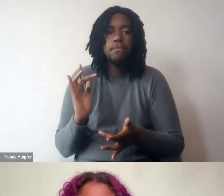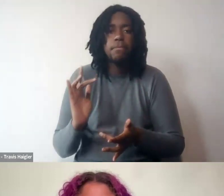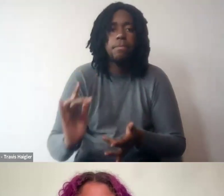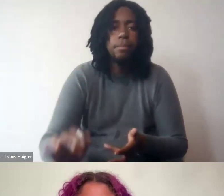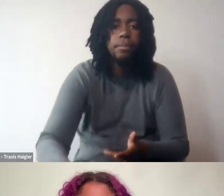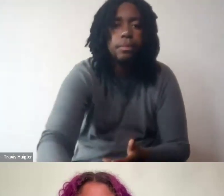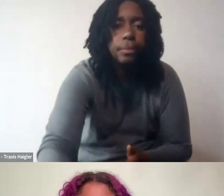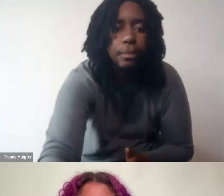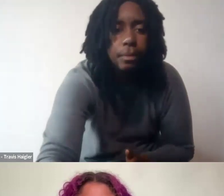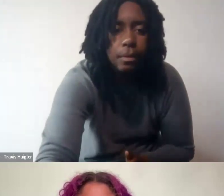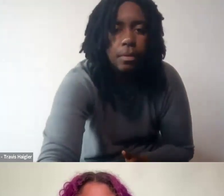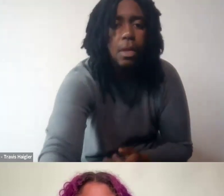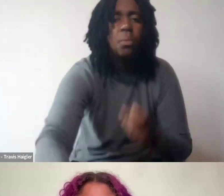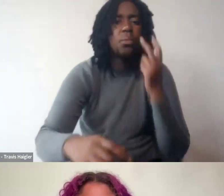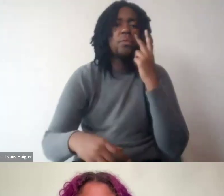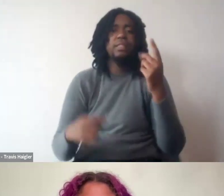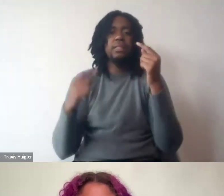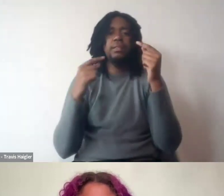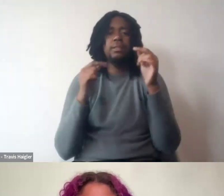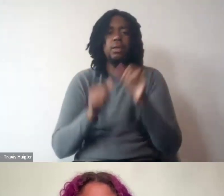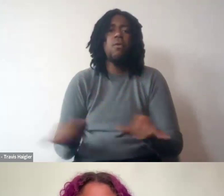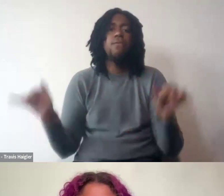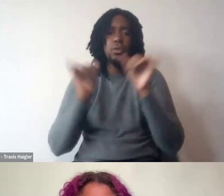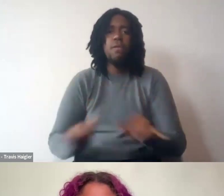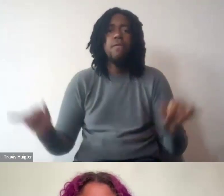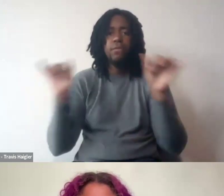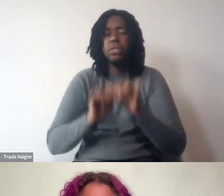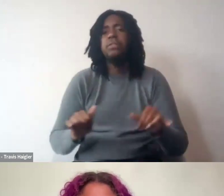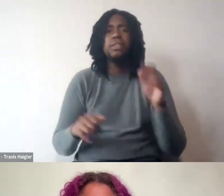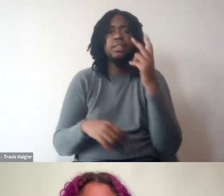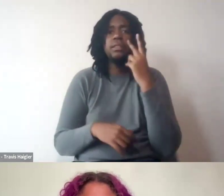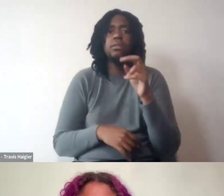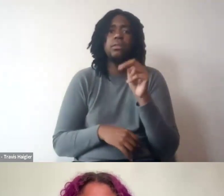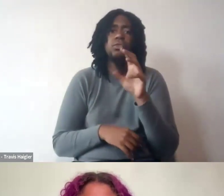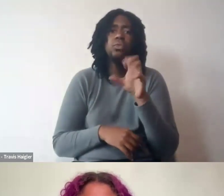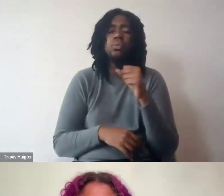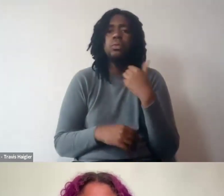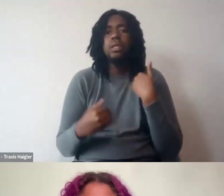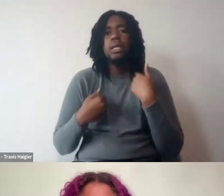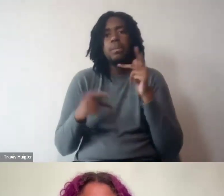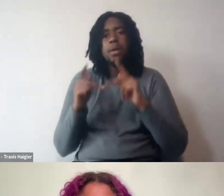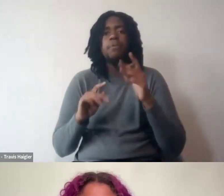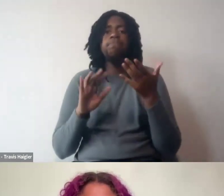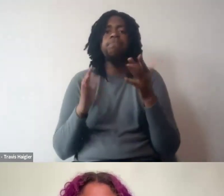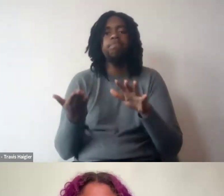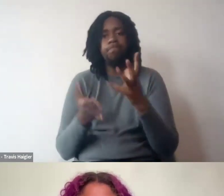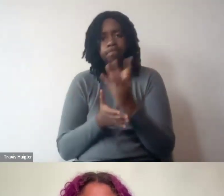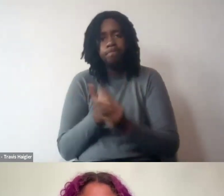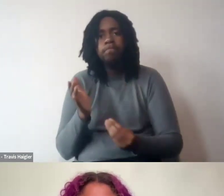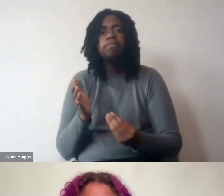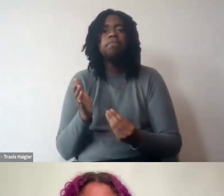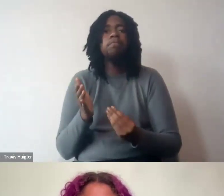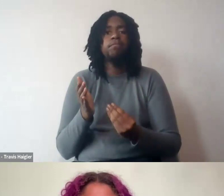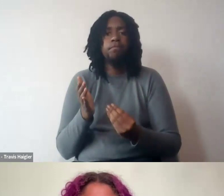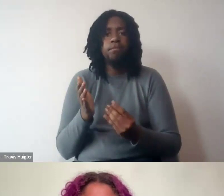we've seen this over and over in the news with young people dying,